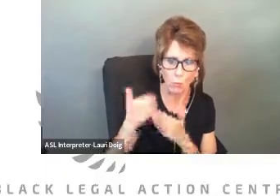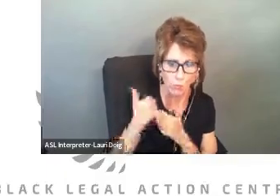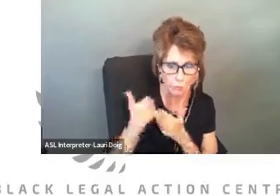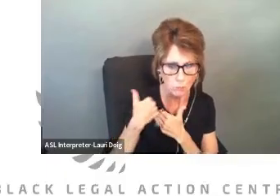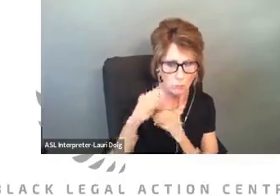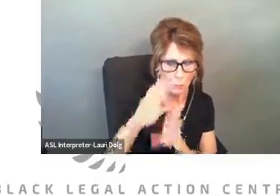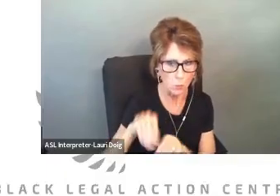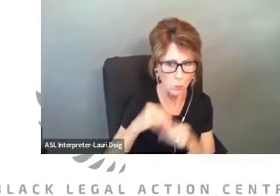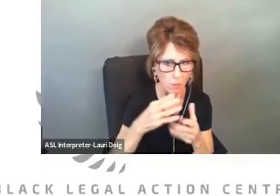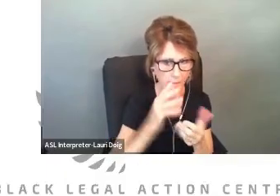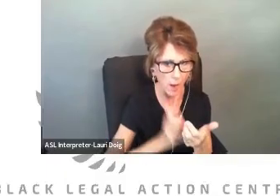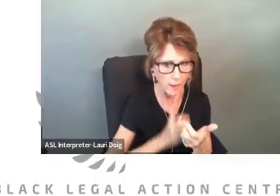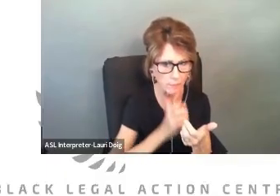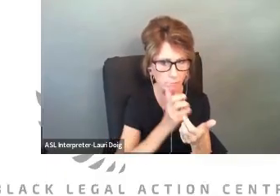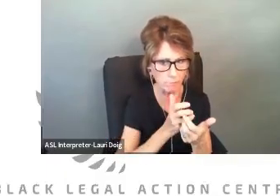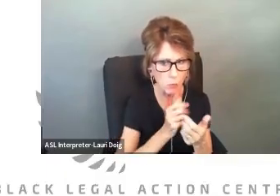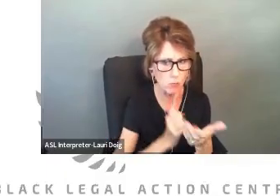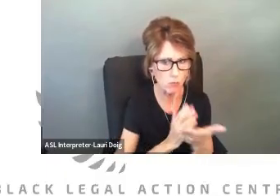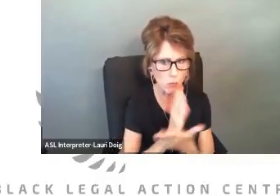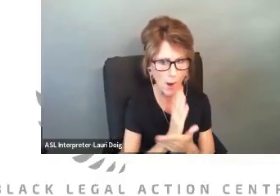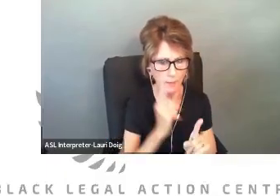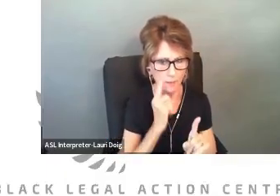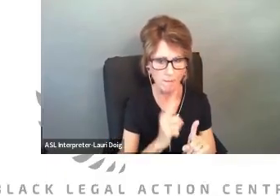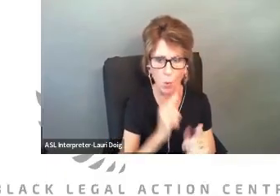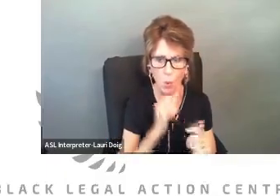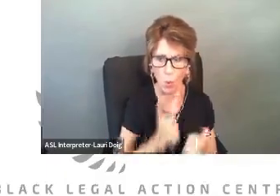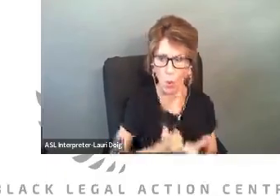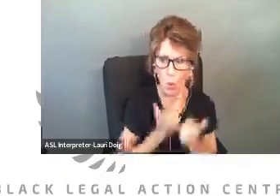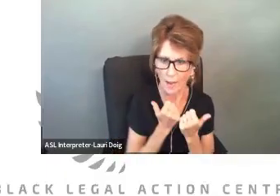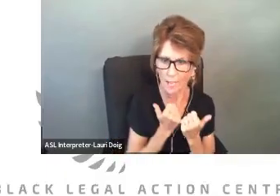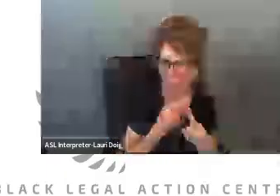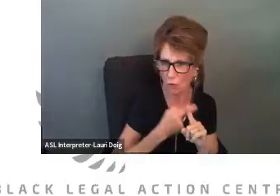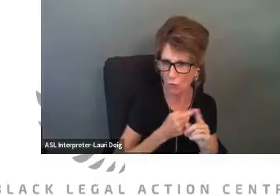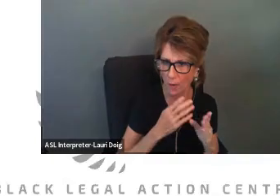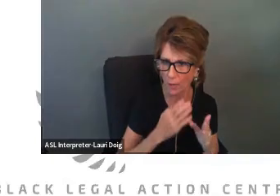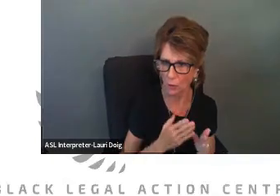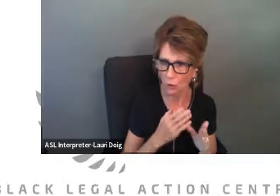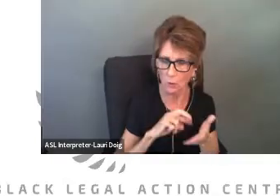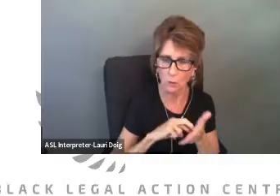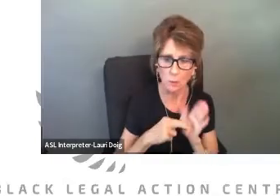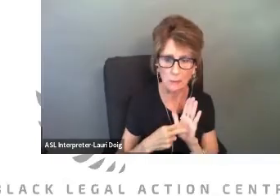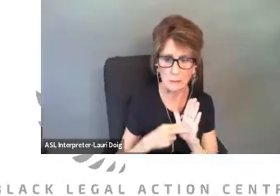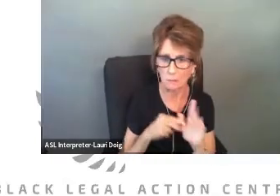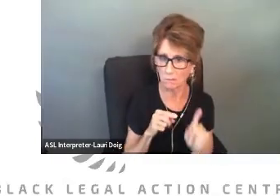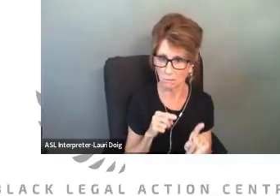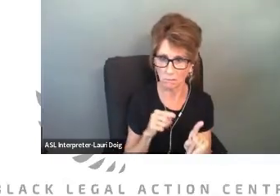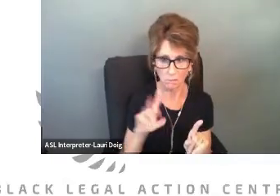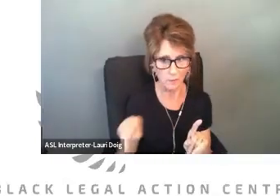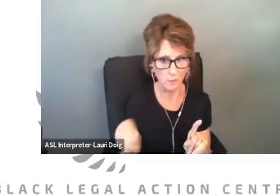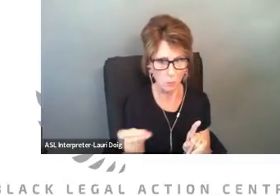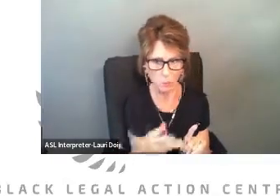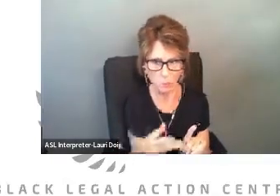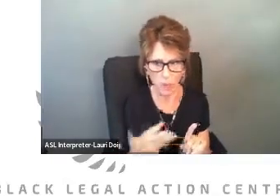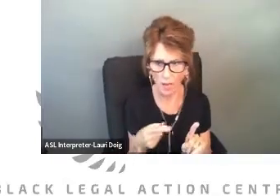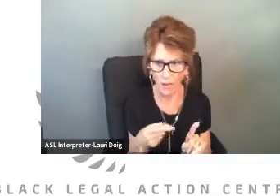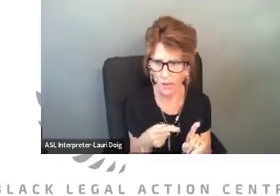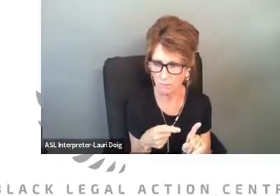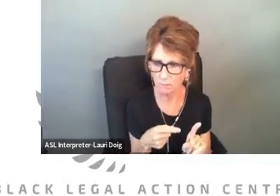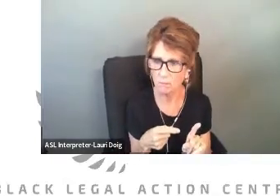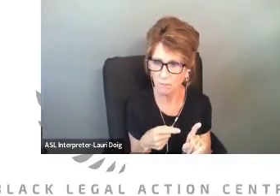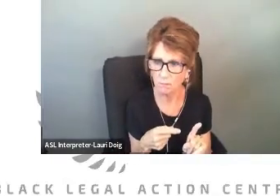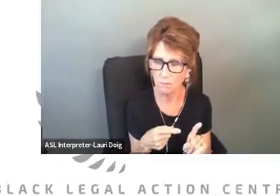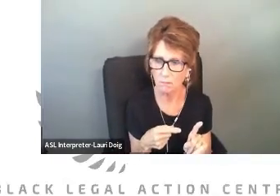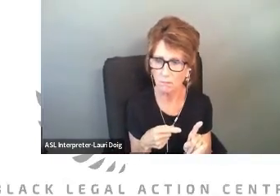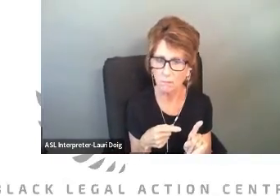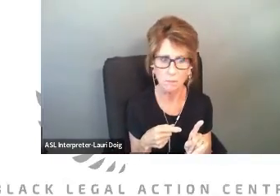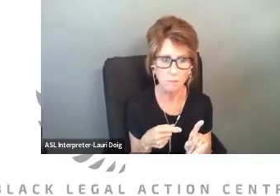to. And that duty includes within the housing concept or the housing